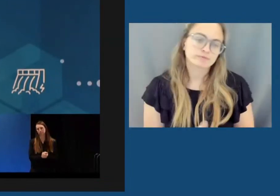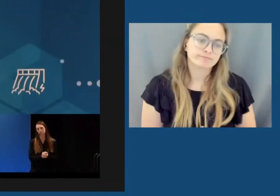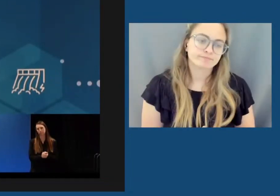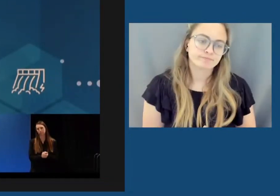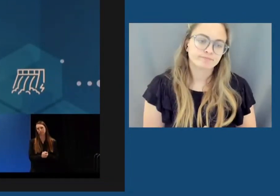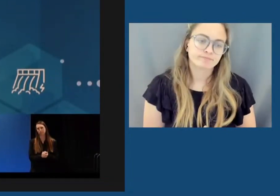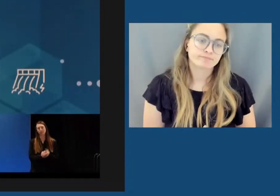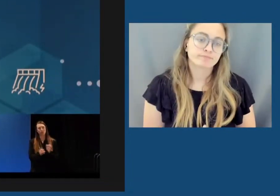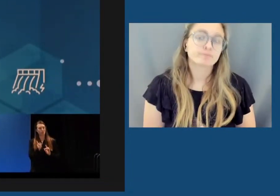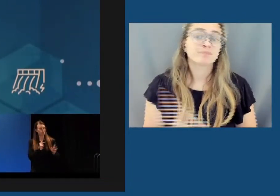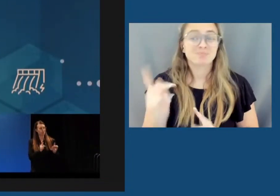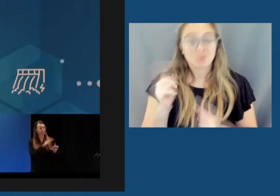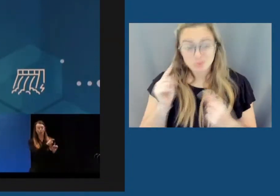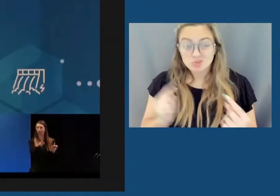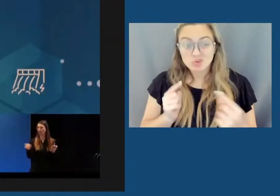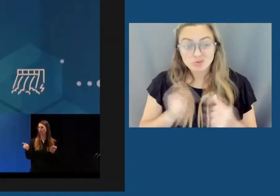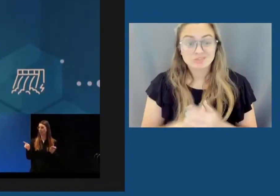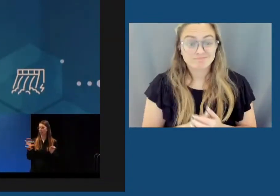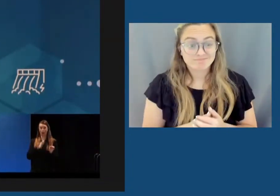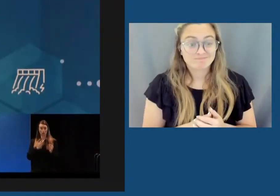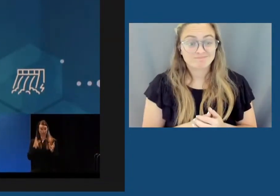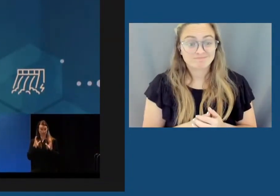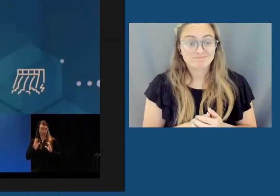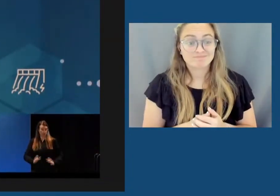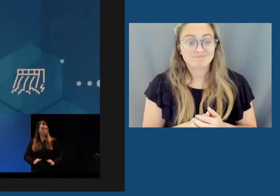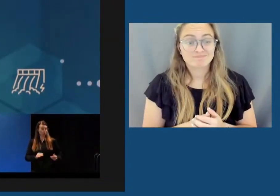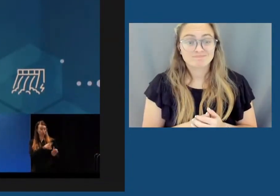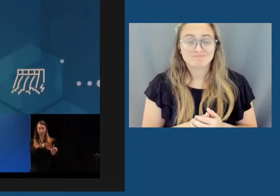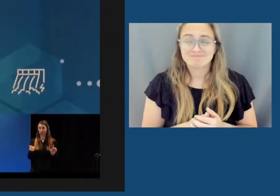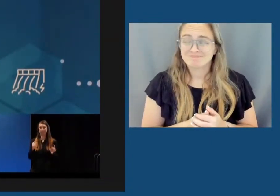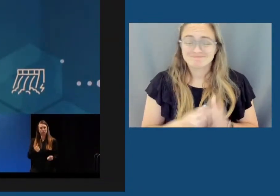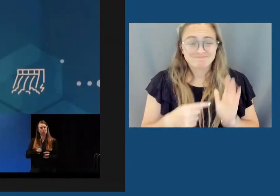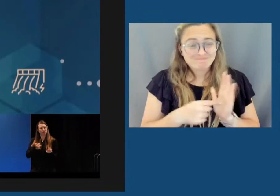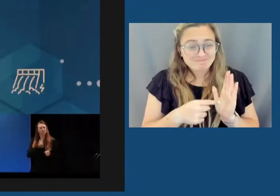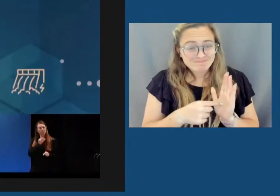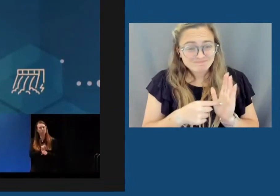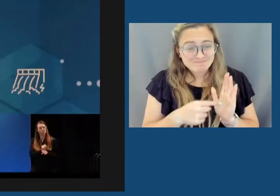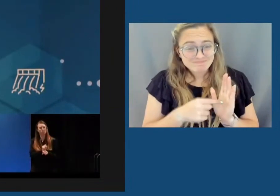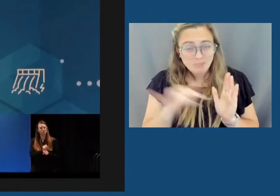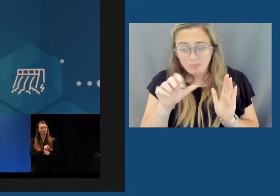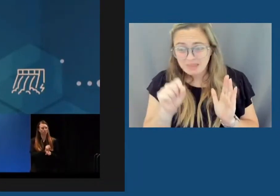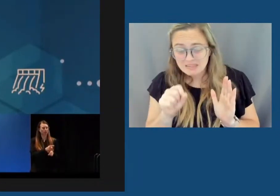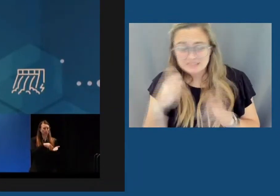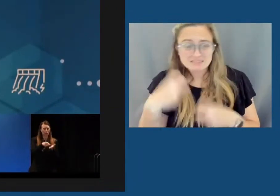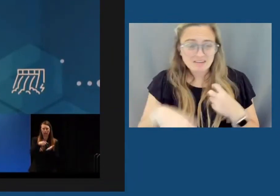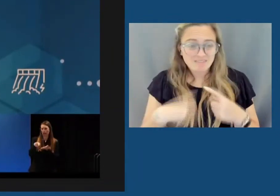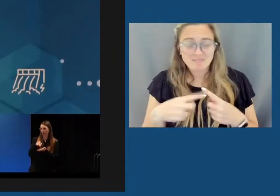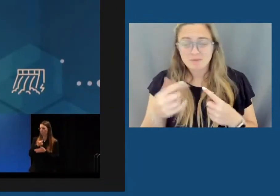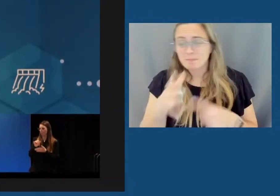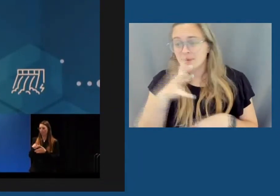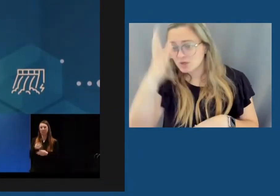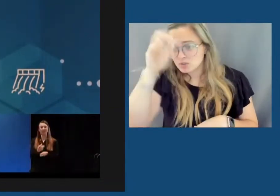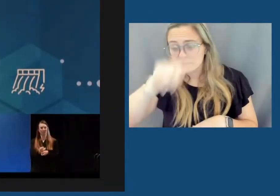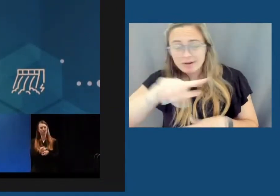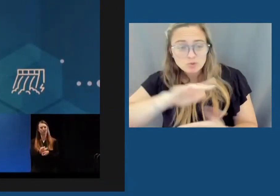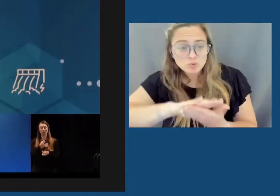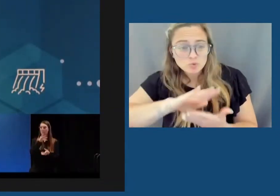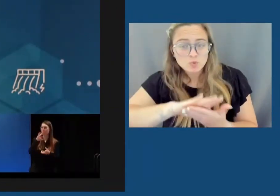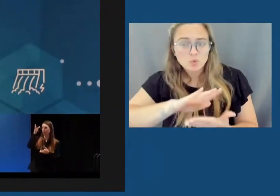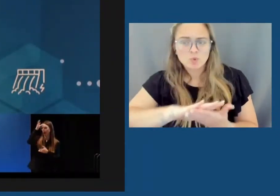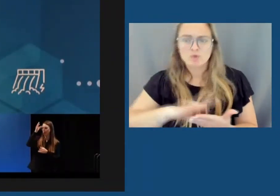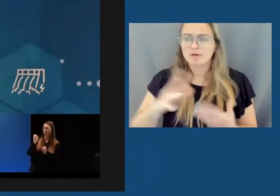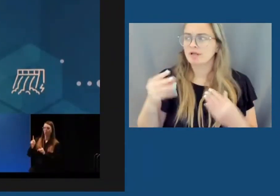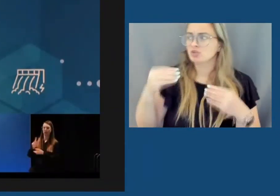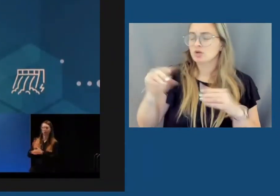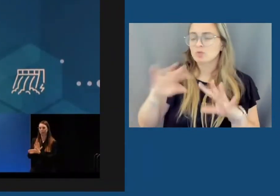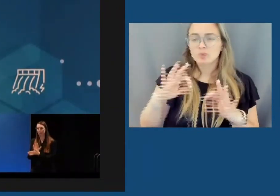People are struggling. It's hard to pay bills. Parents going back to school right now are spending a lot of money. I shopped with a family going to a Target